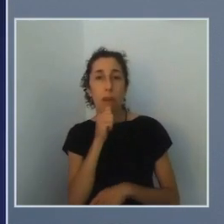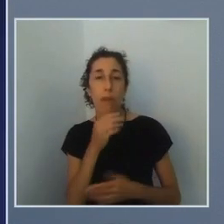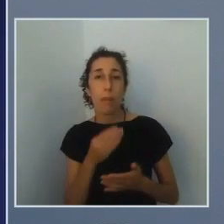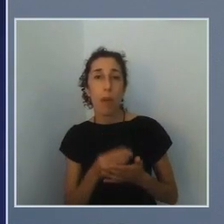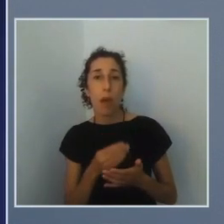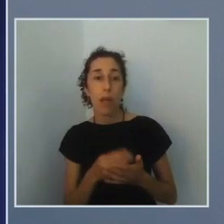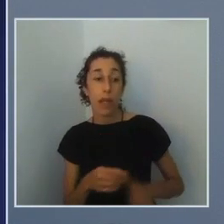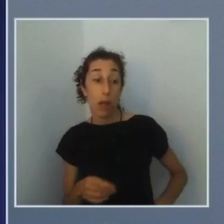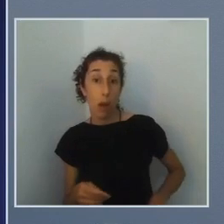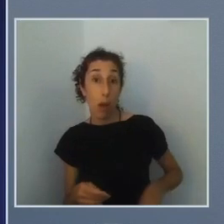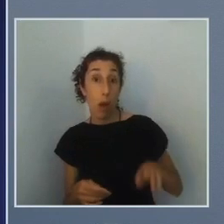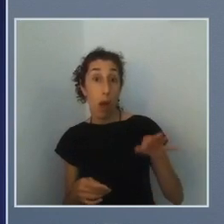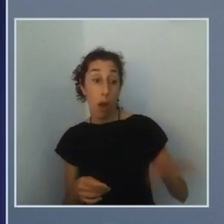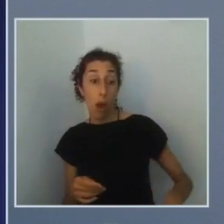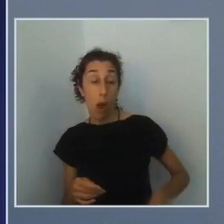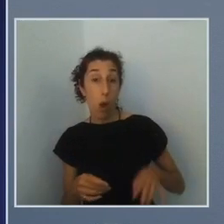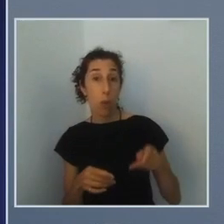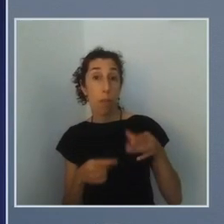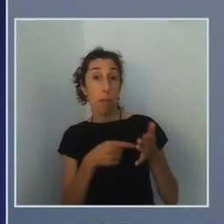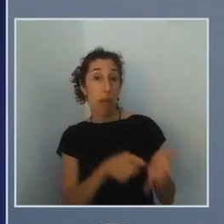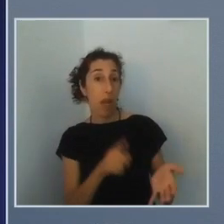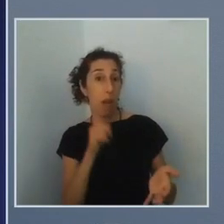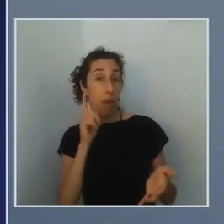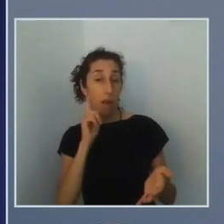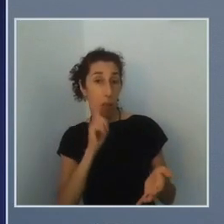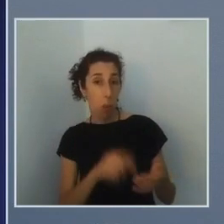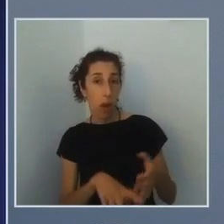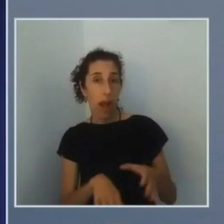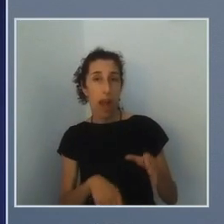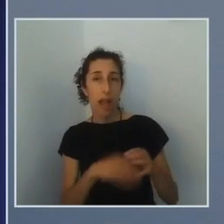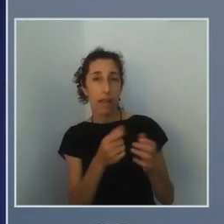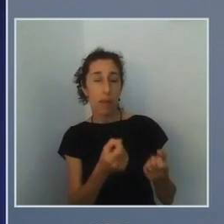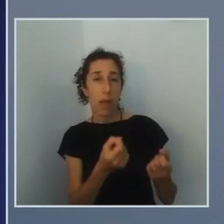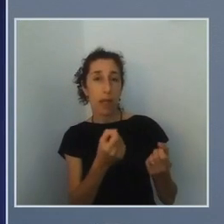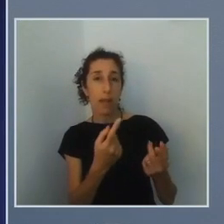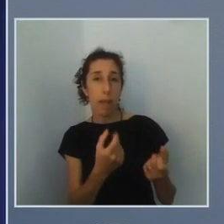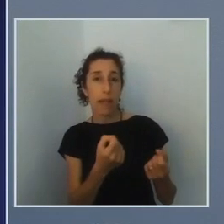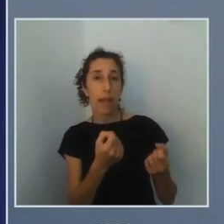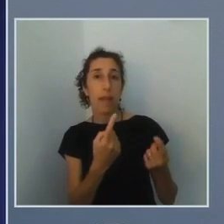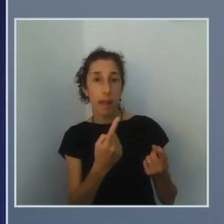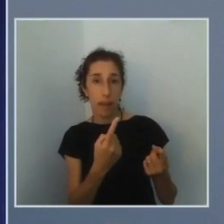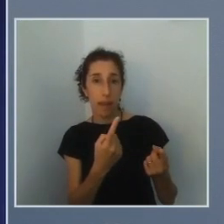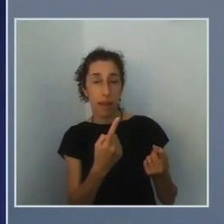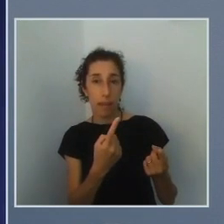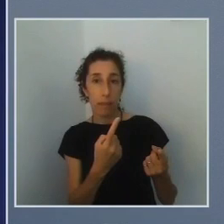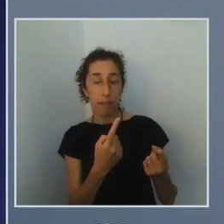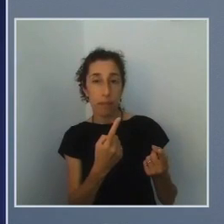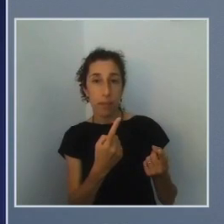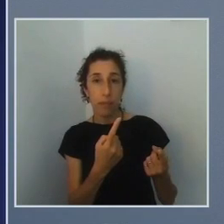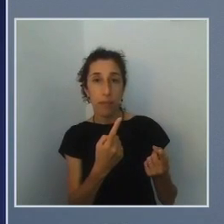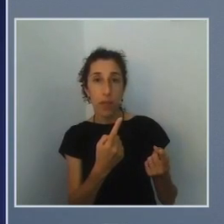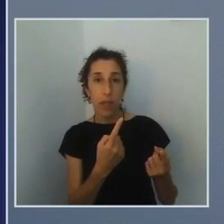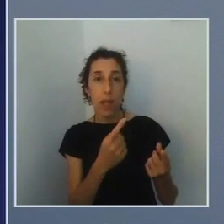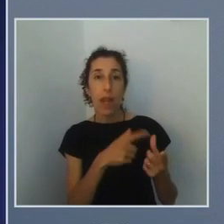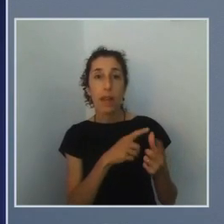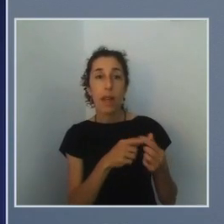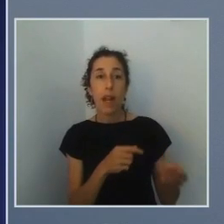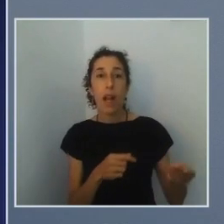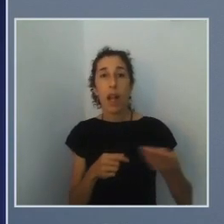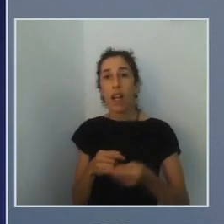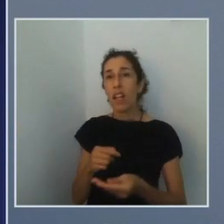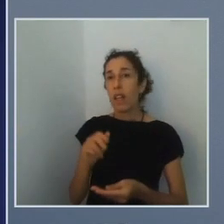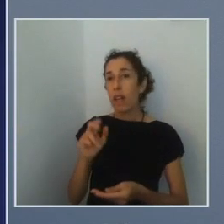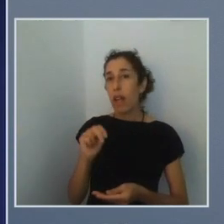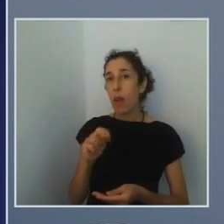NRA executives and pass those expenses through to the NRA.